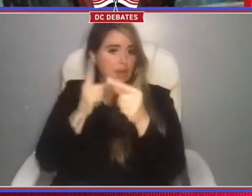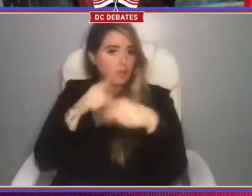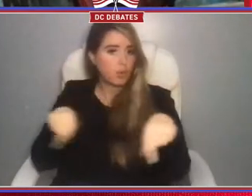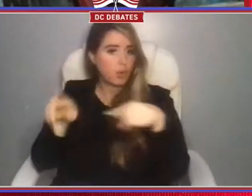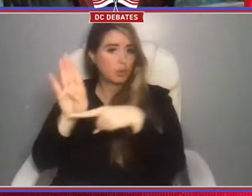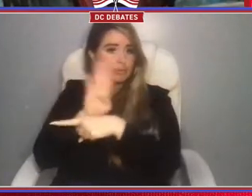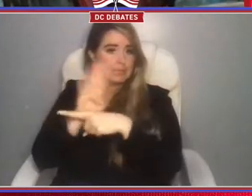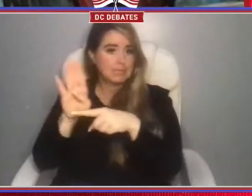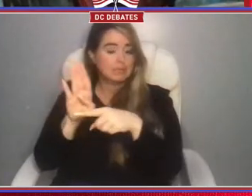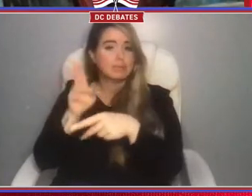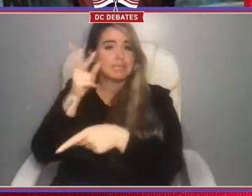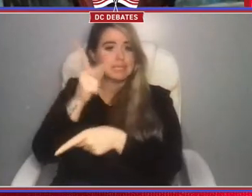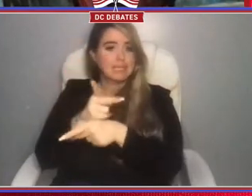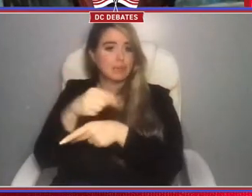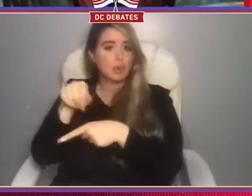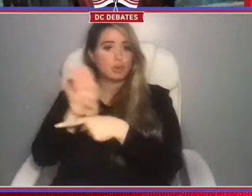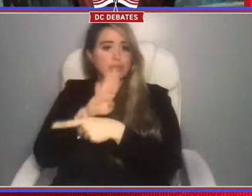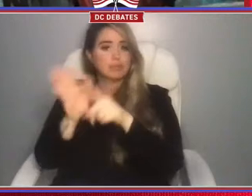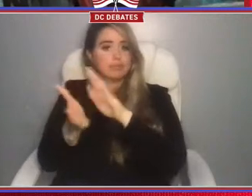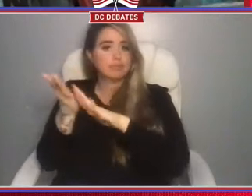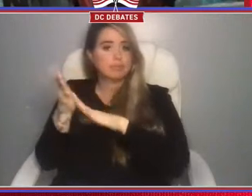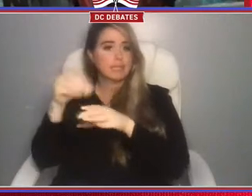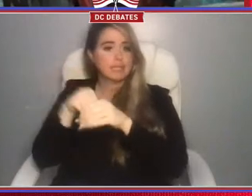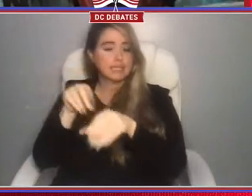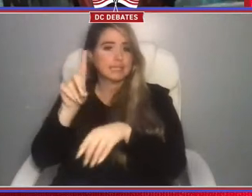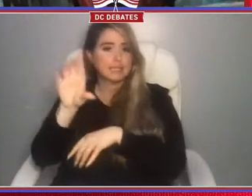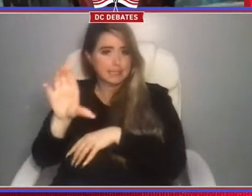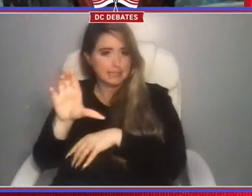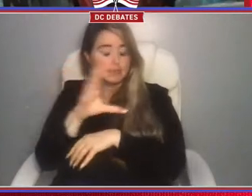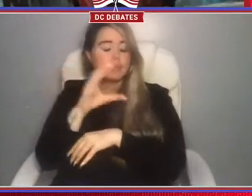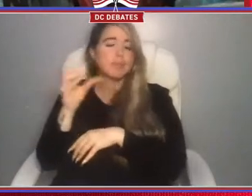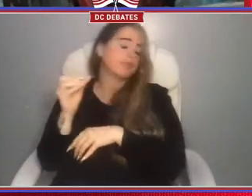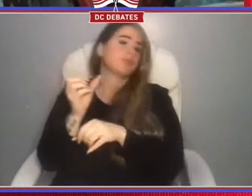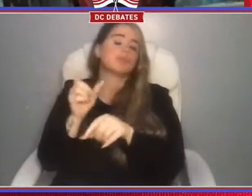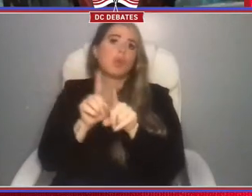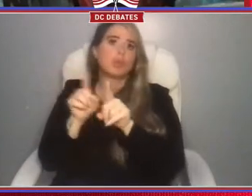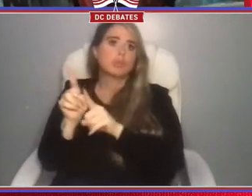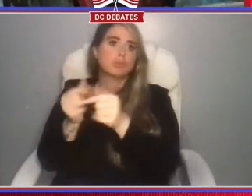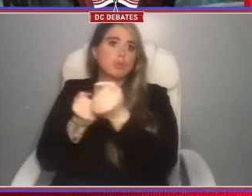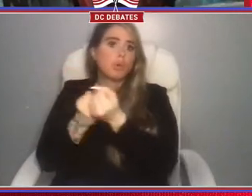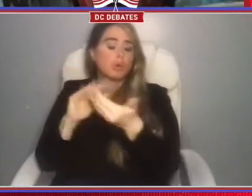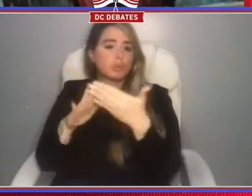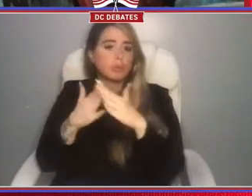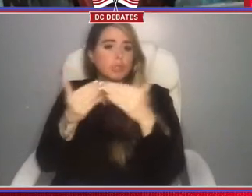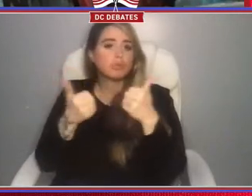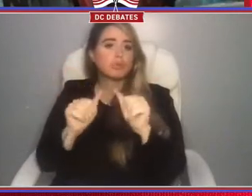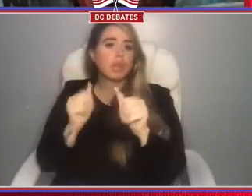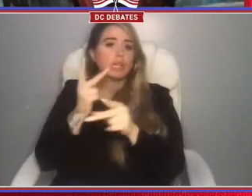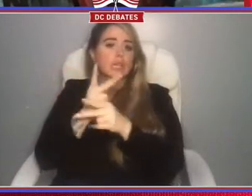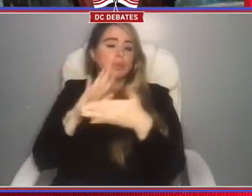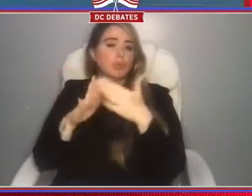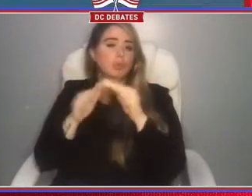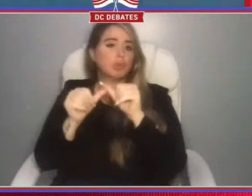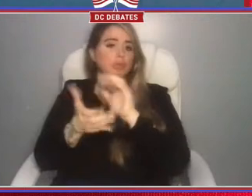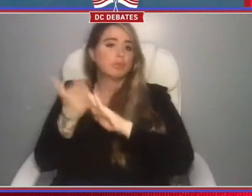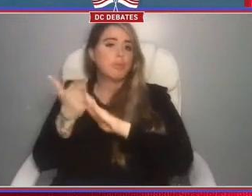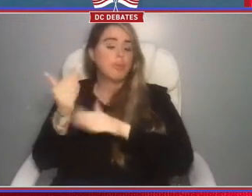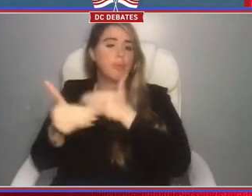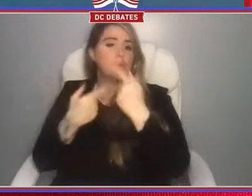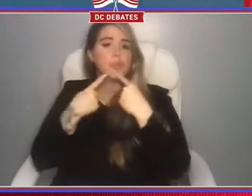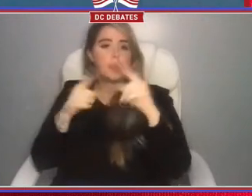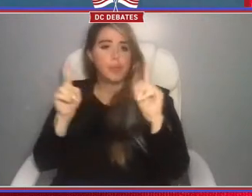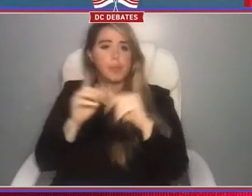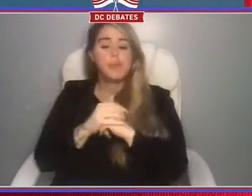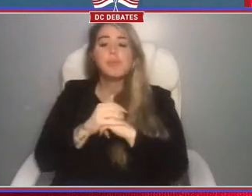D.C. who in turn pays taxes, who in turn hides from the community, who in turn keep our economy thriving. Thank you.